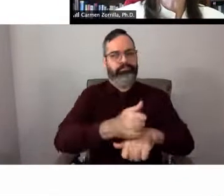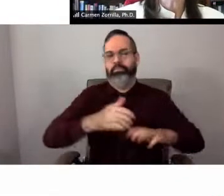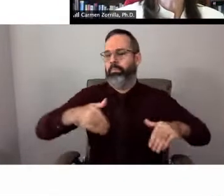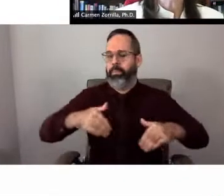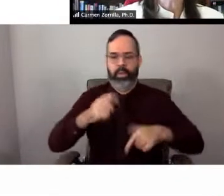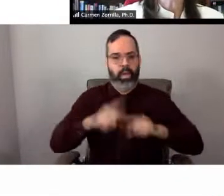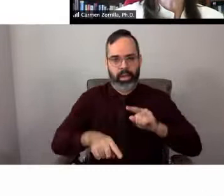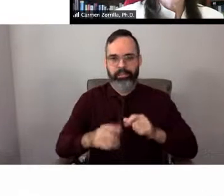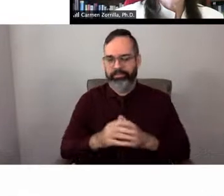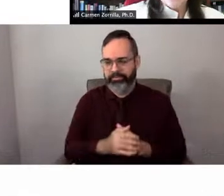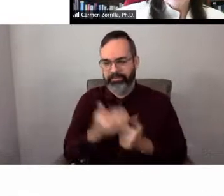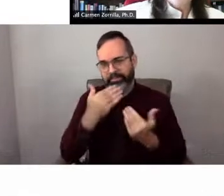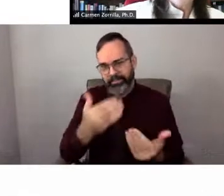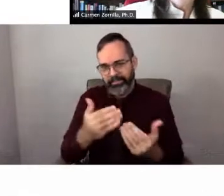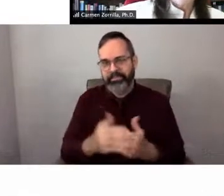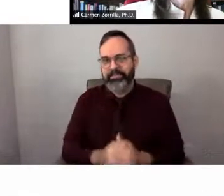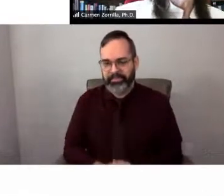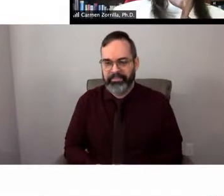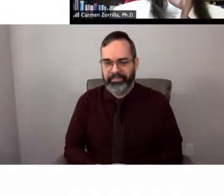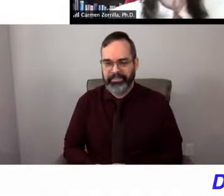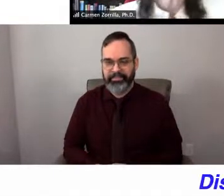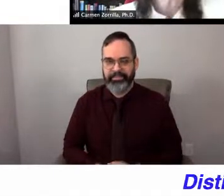thank you, Dr. Zorilla.